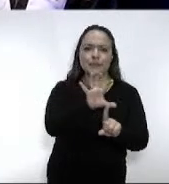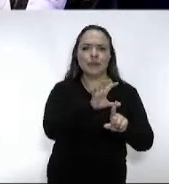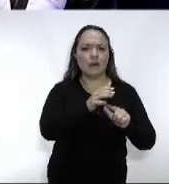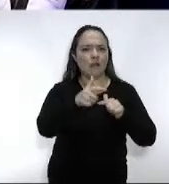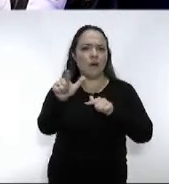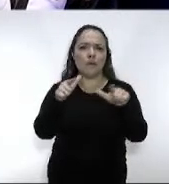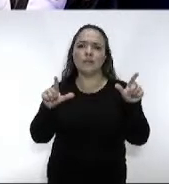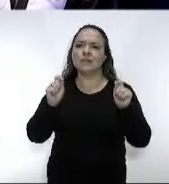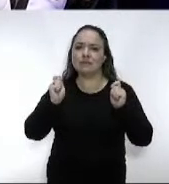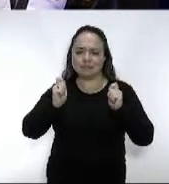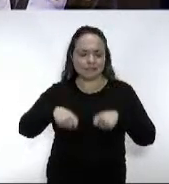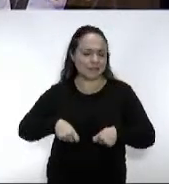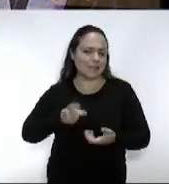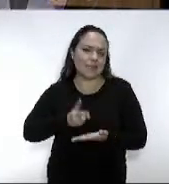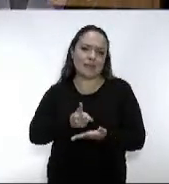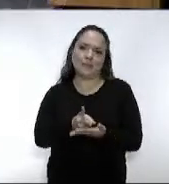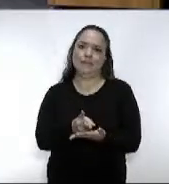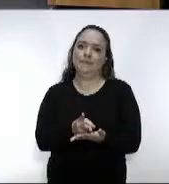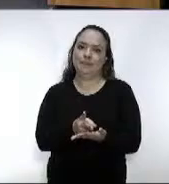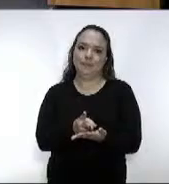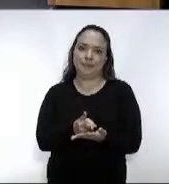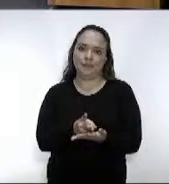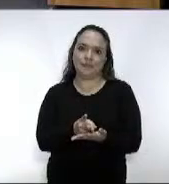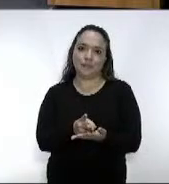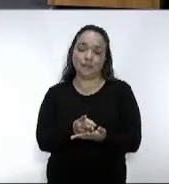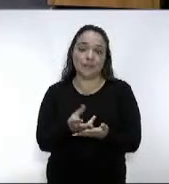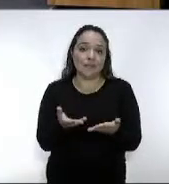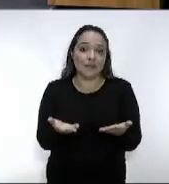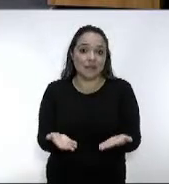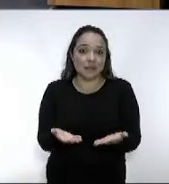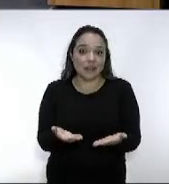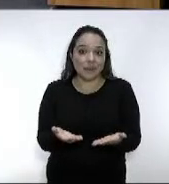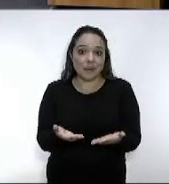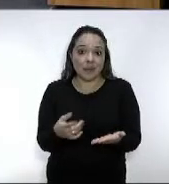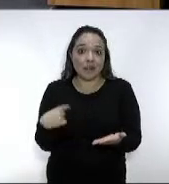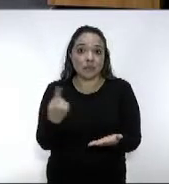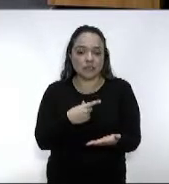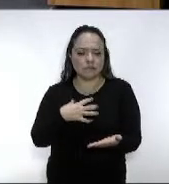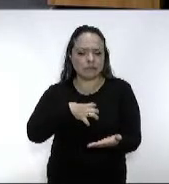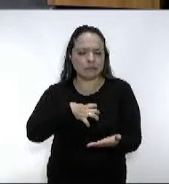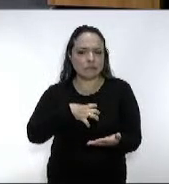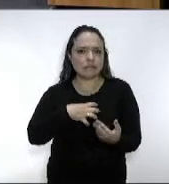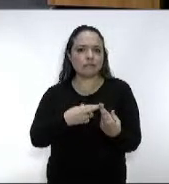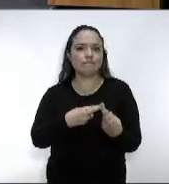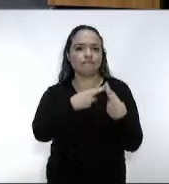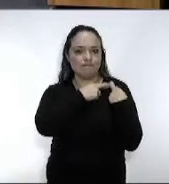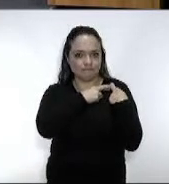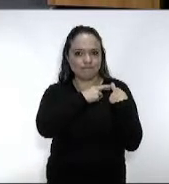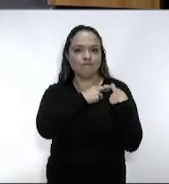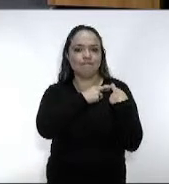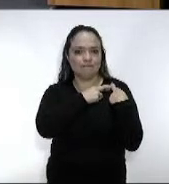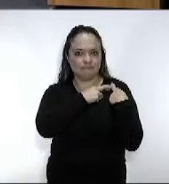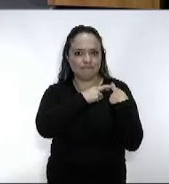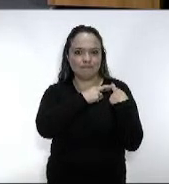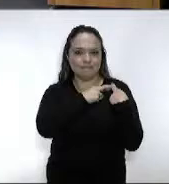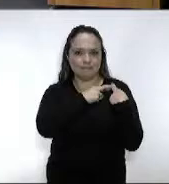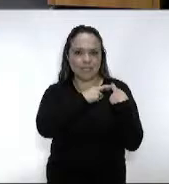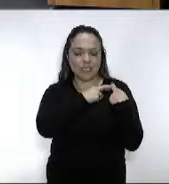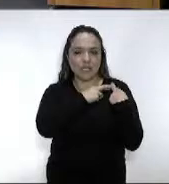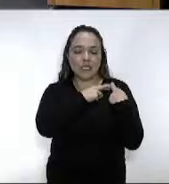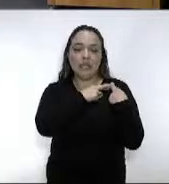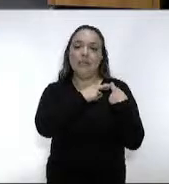always. Always. And this brings us more responsibility, even more